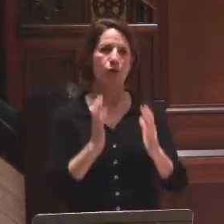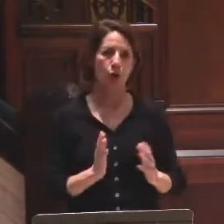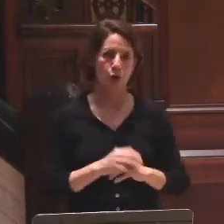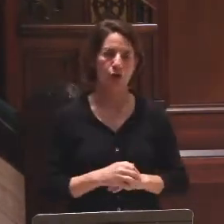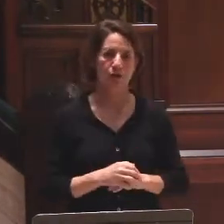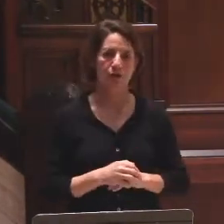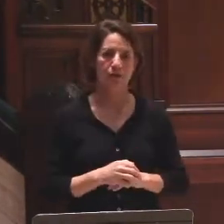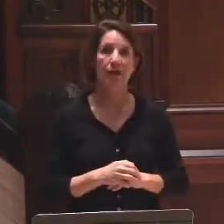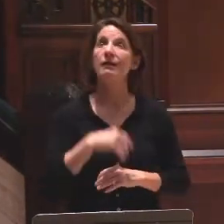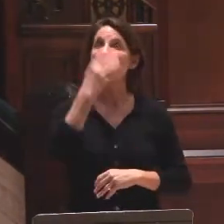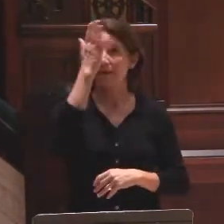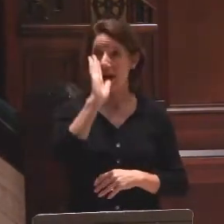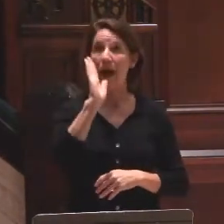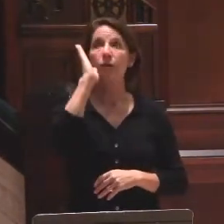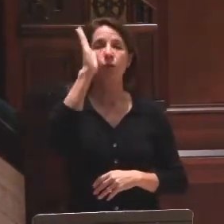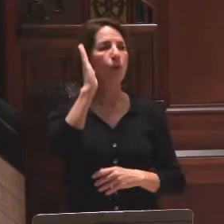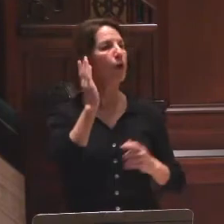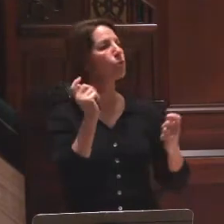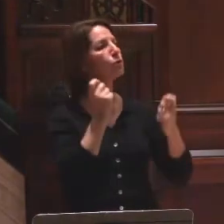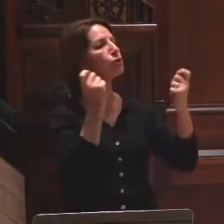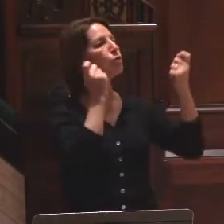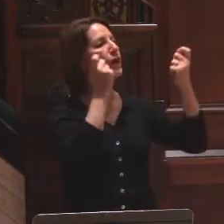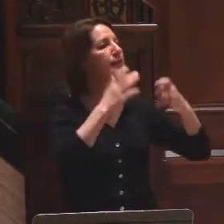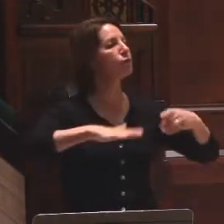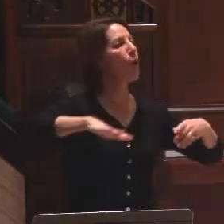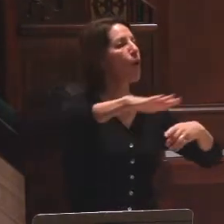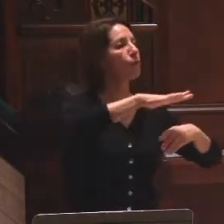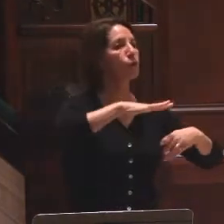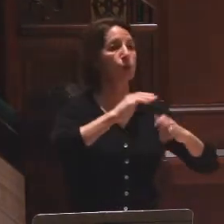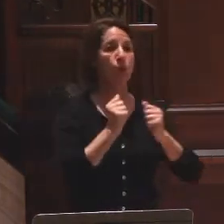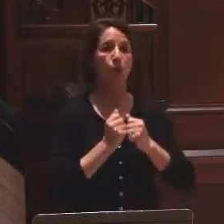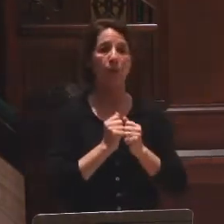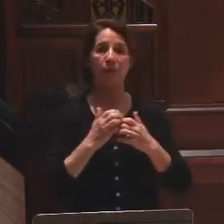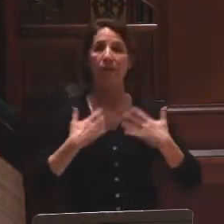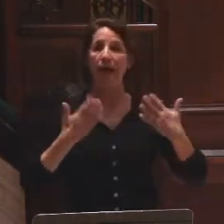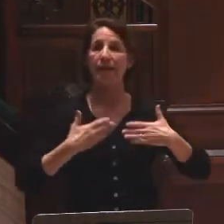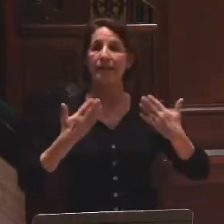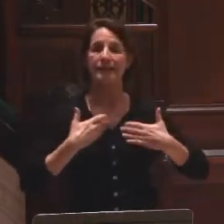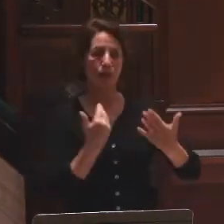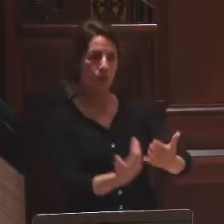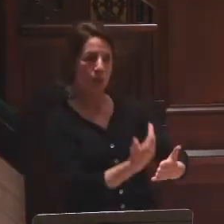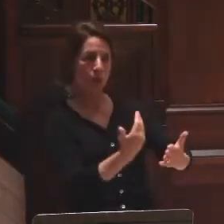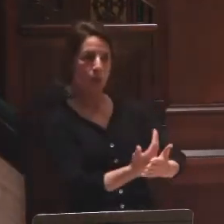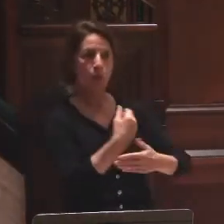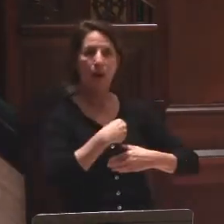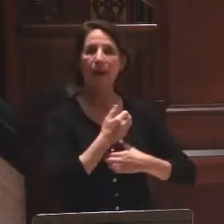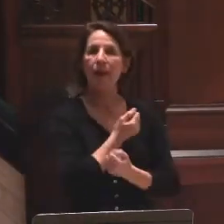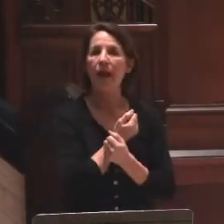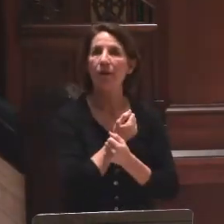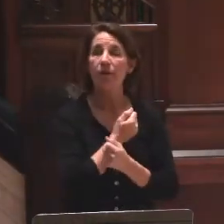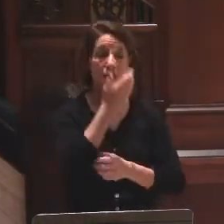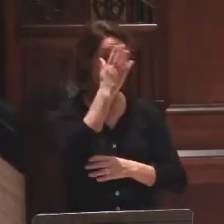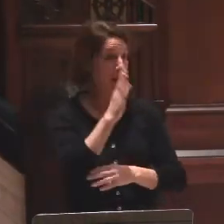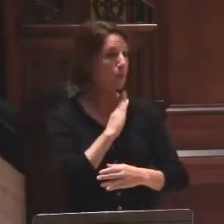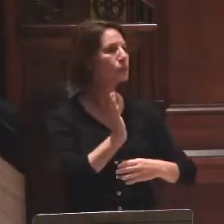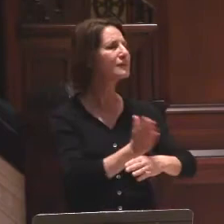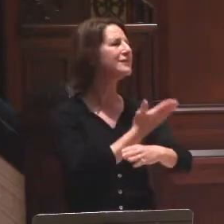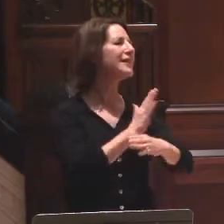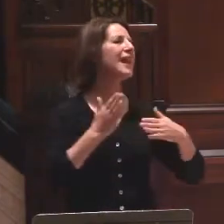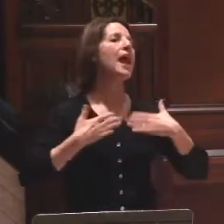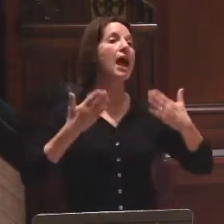will rejoice over you with gladness and renew you in love. God will sing joyfully because of